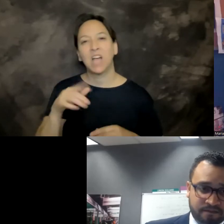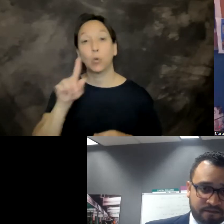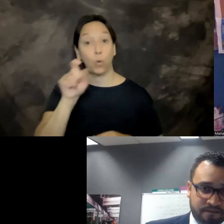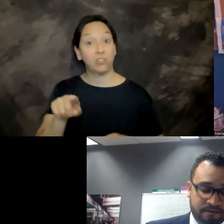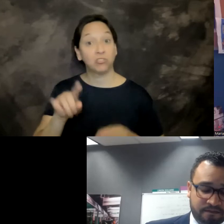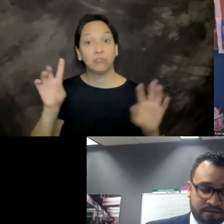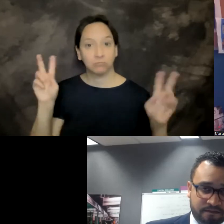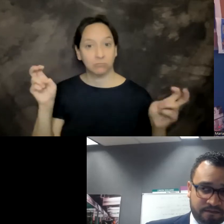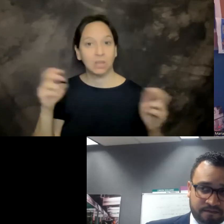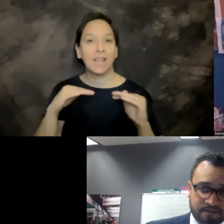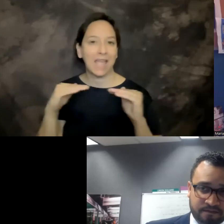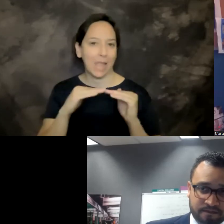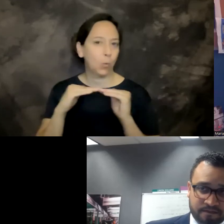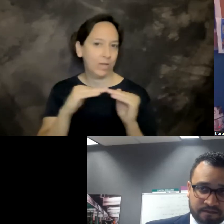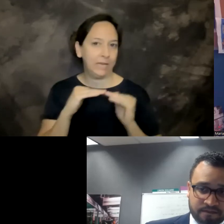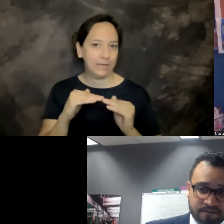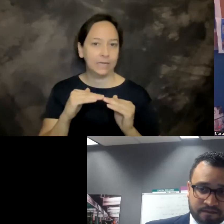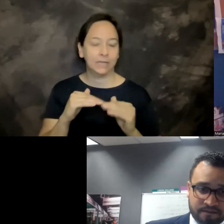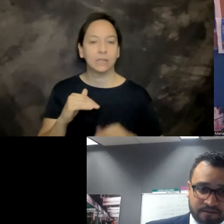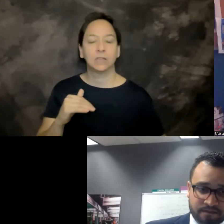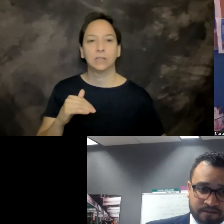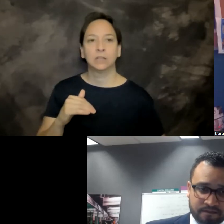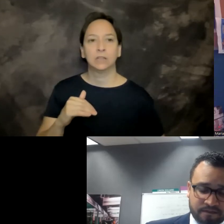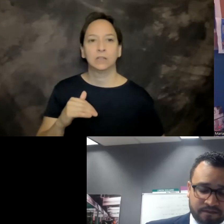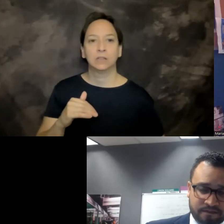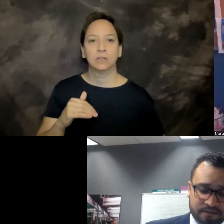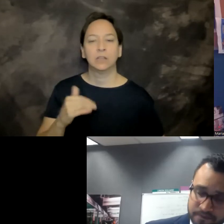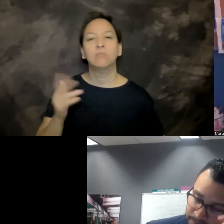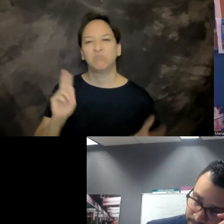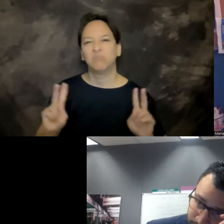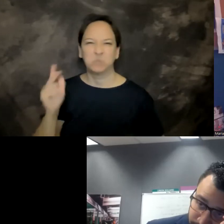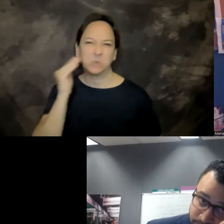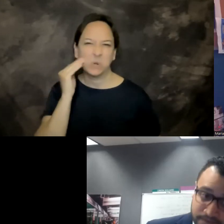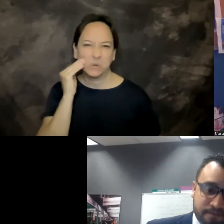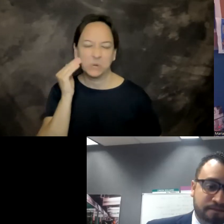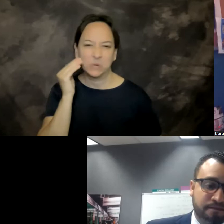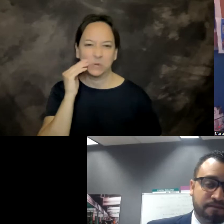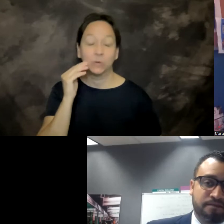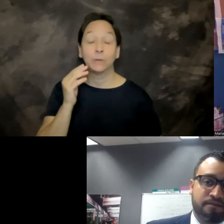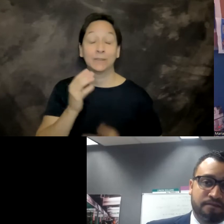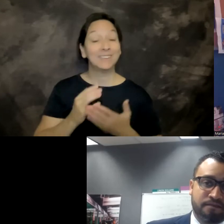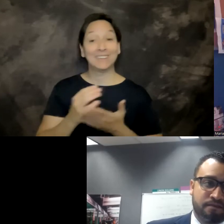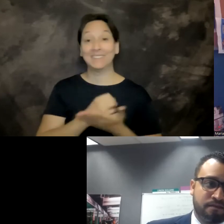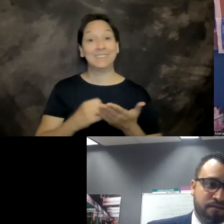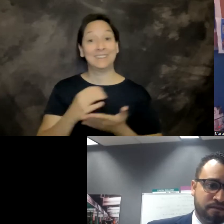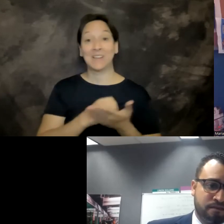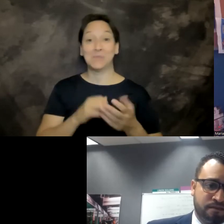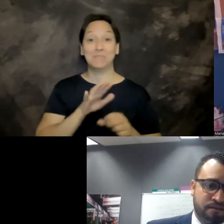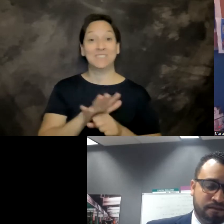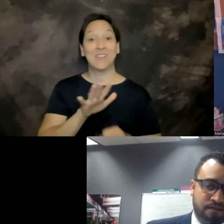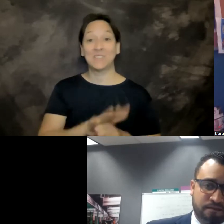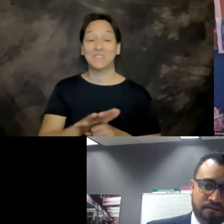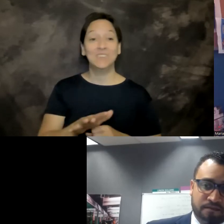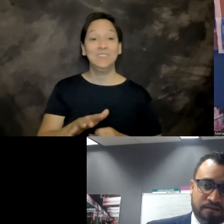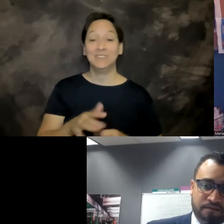that it is known that it's an equity question. Those who have the income to or access